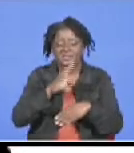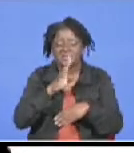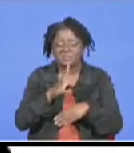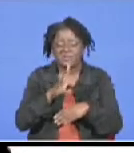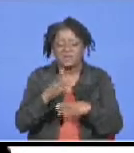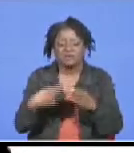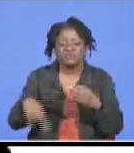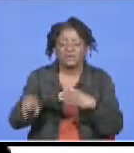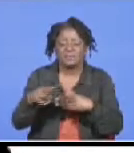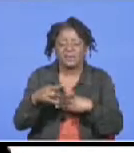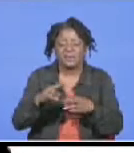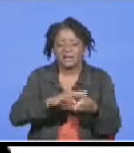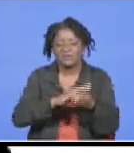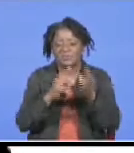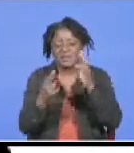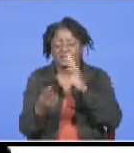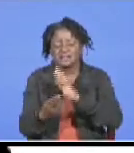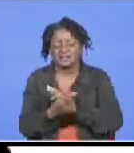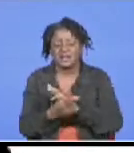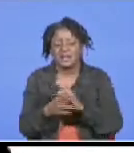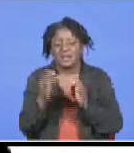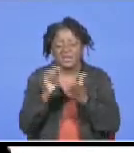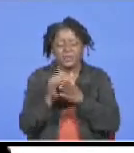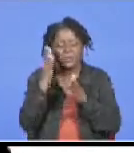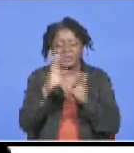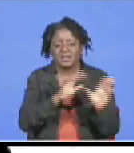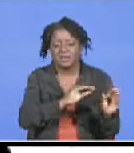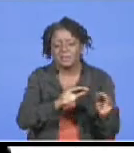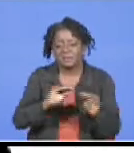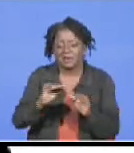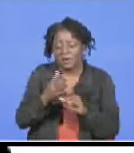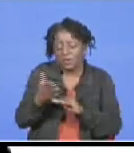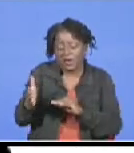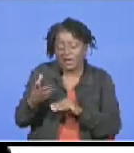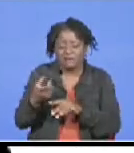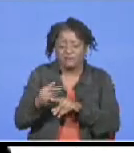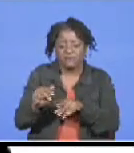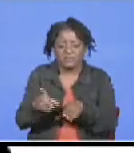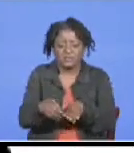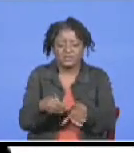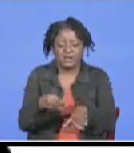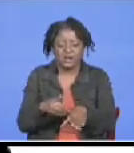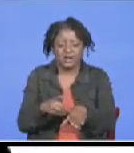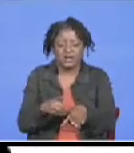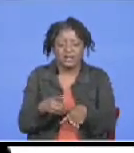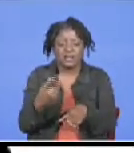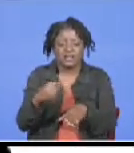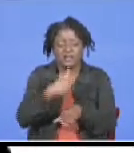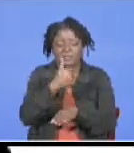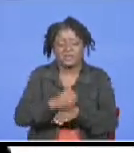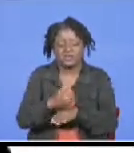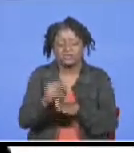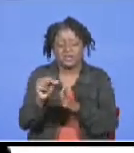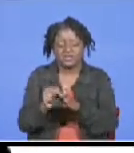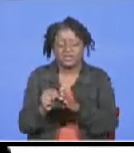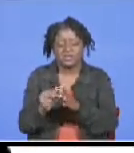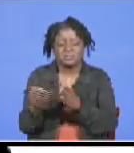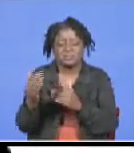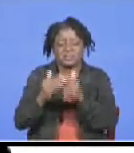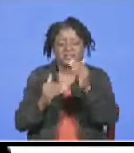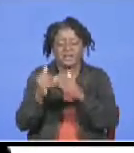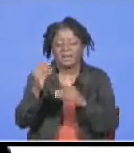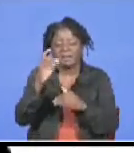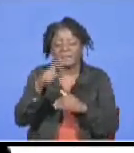away from the dock area, further towards the road. And the admin building has to be rebuilt and likely either in the same